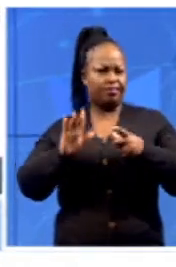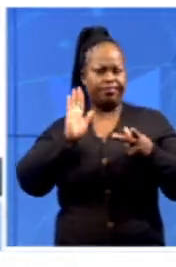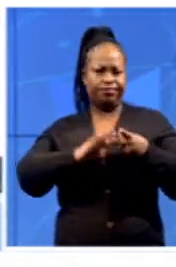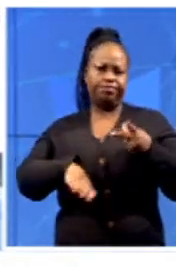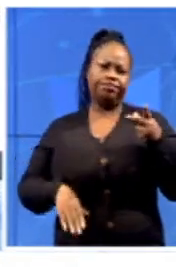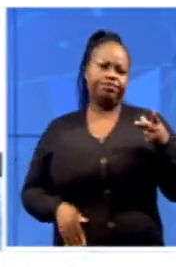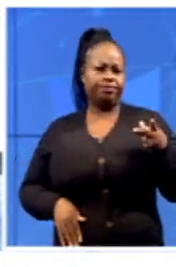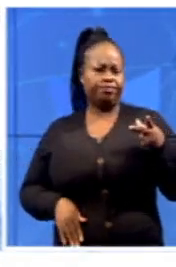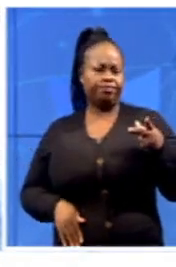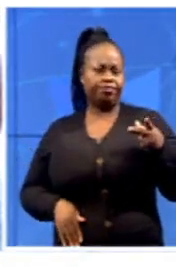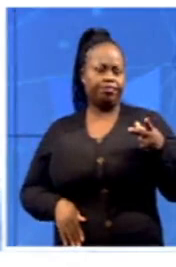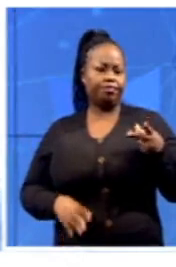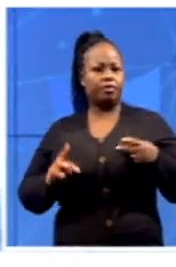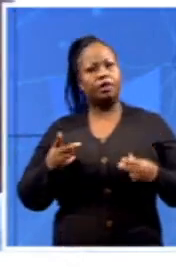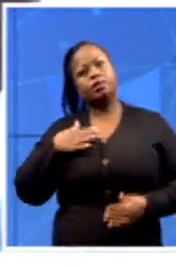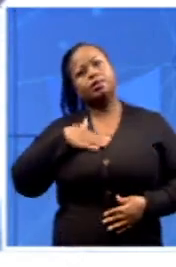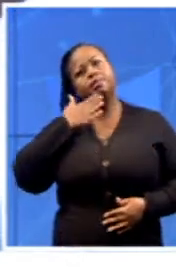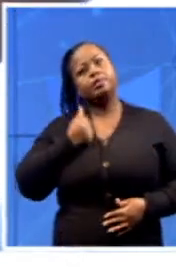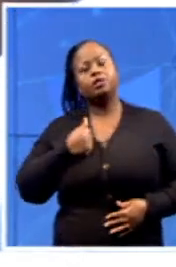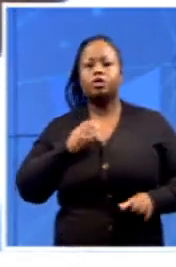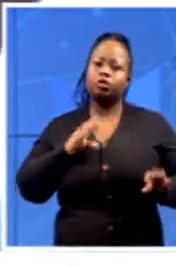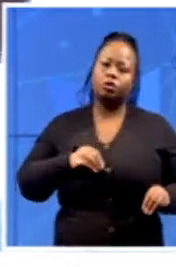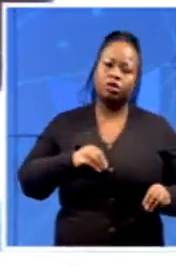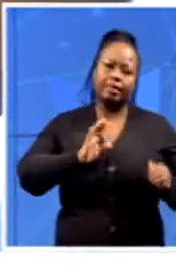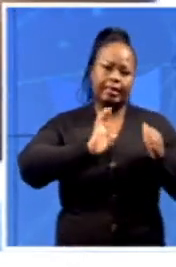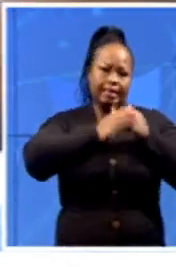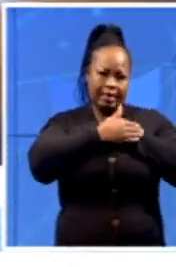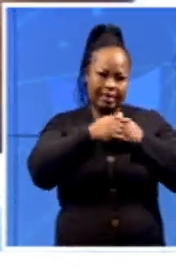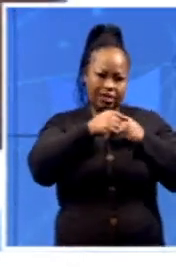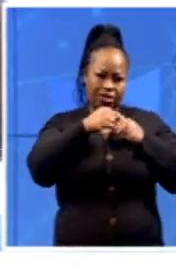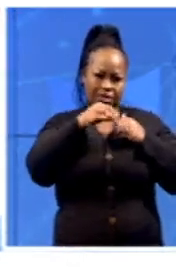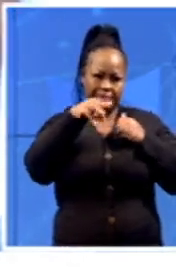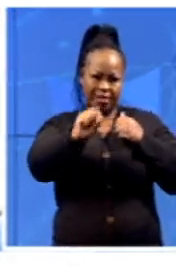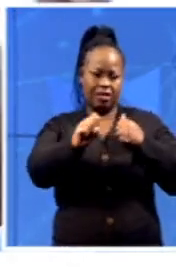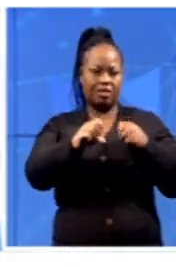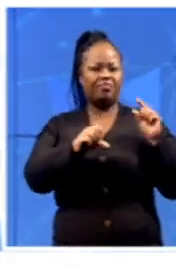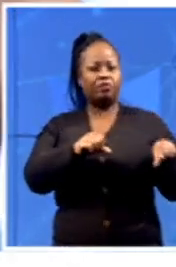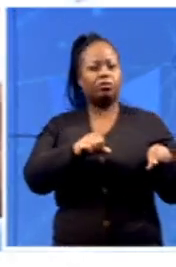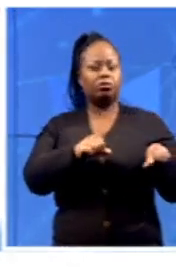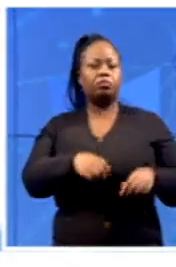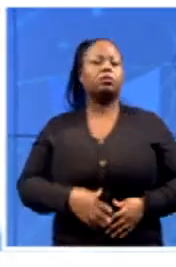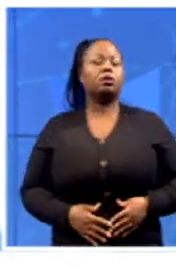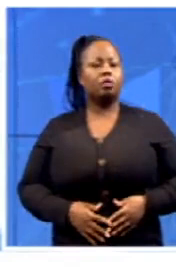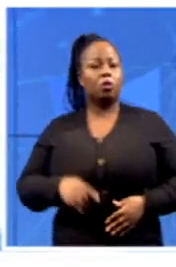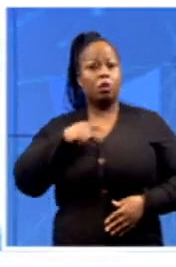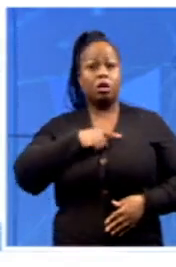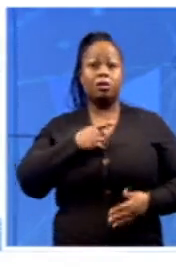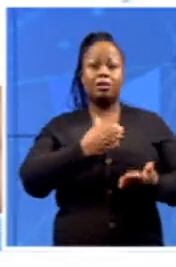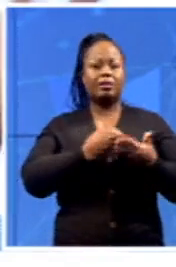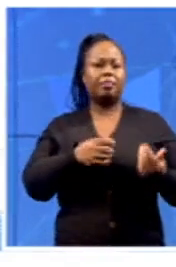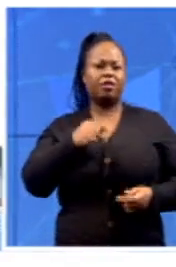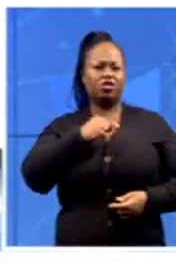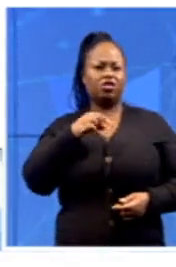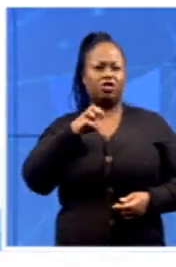also what's great for me, please make a stop at the hidden gems. The hidden gems are those undiscovered